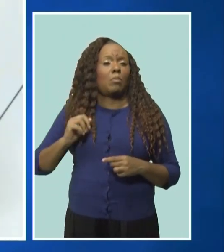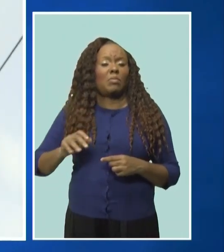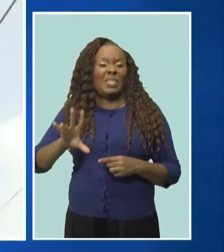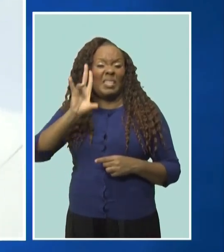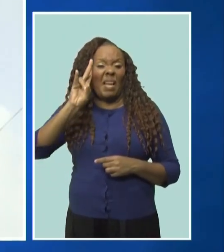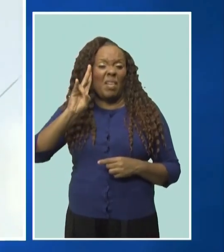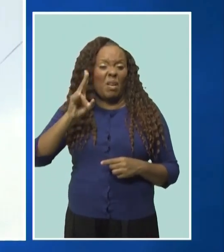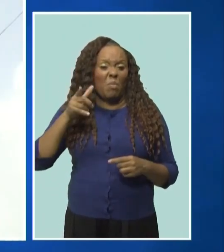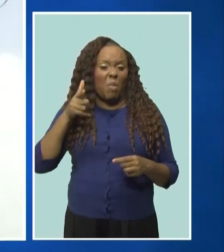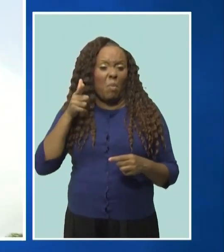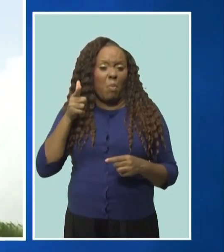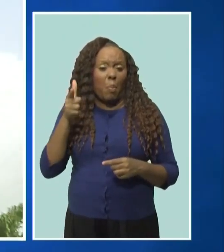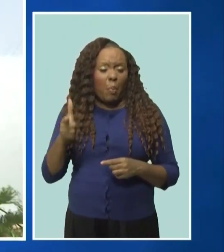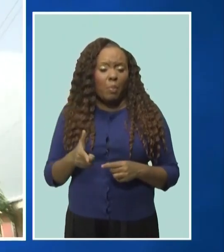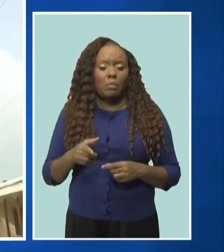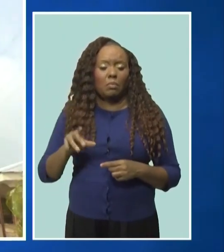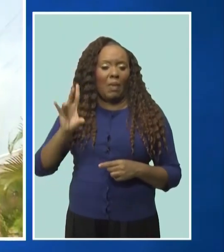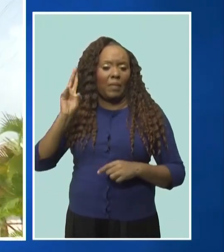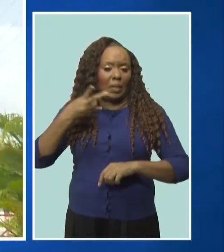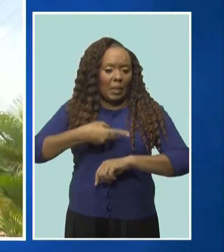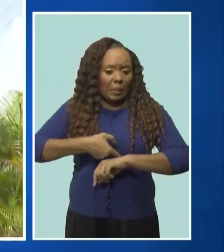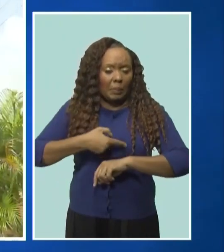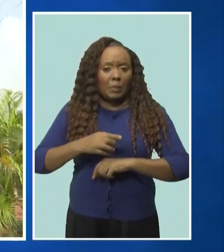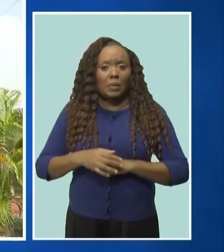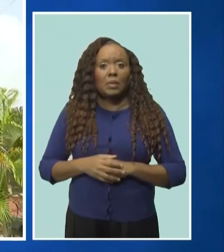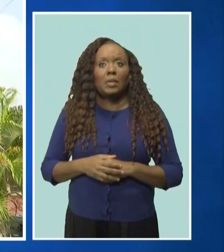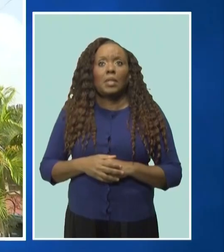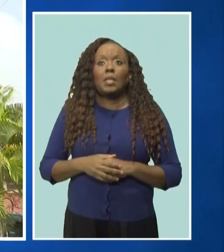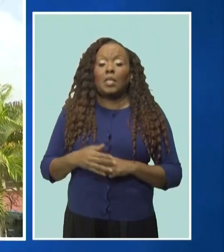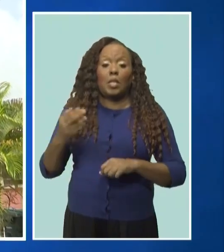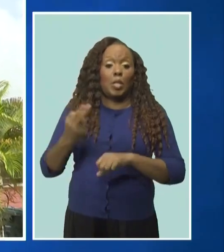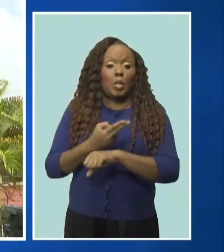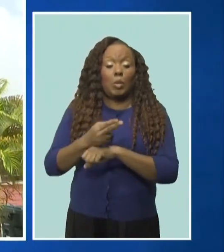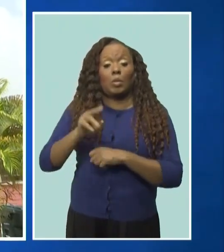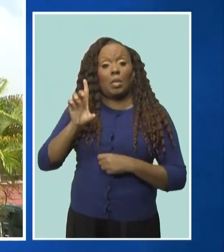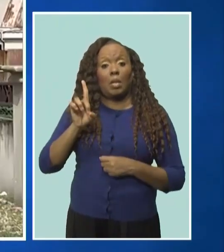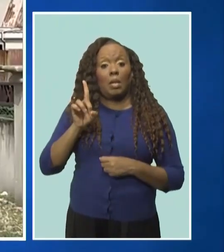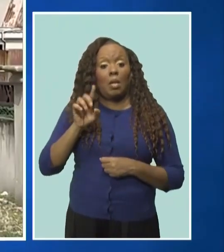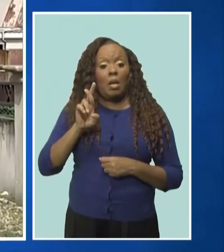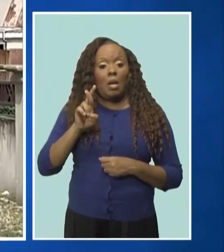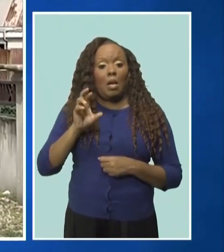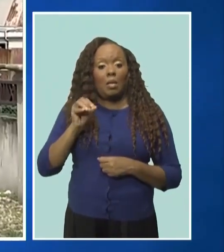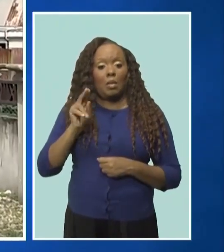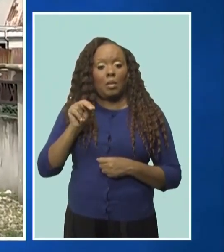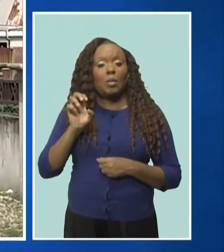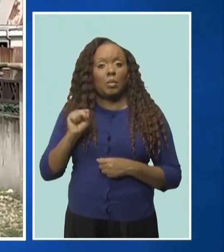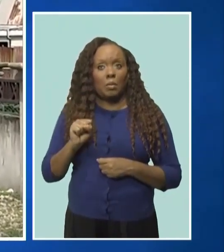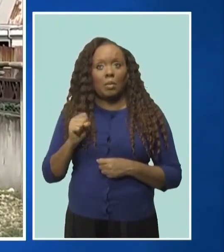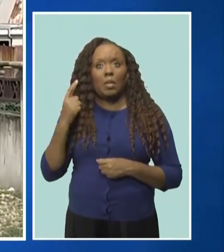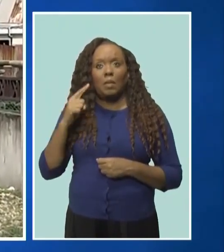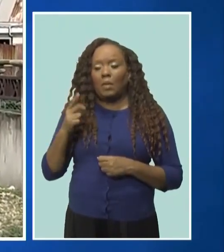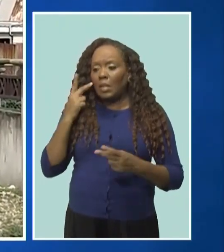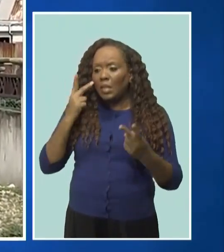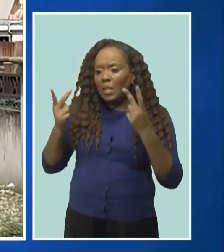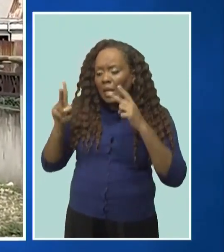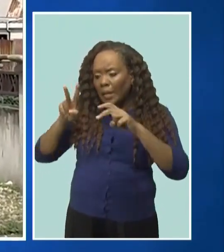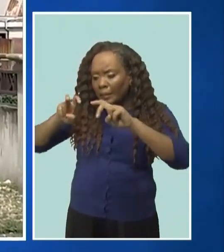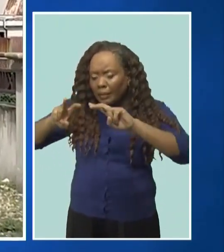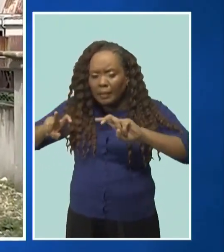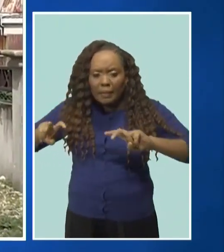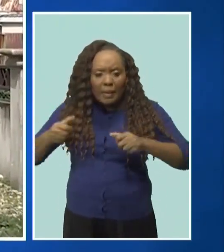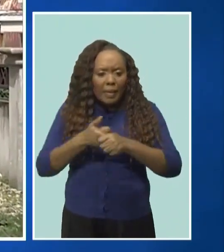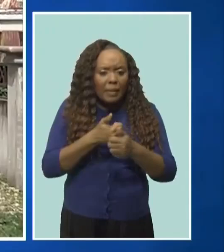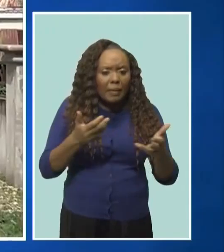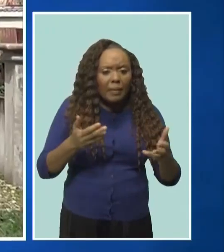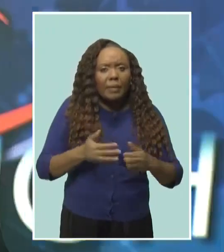As police carried out their investigations, they even employed the use of drone technology at the scene. Wendy Burke, CBC News.